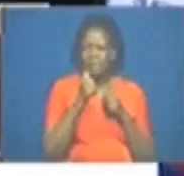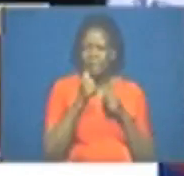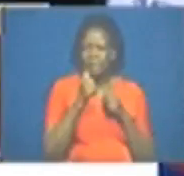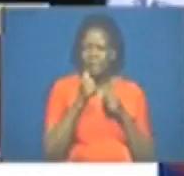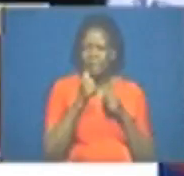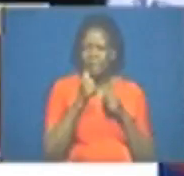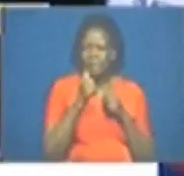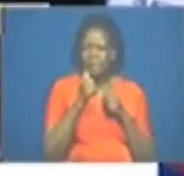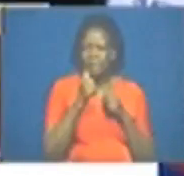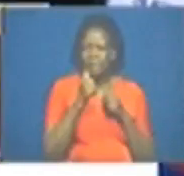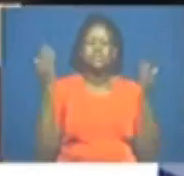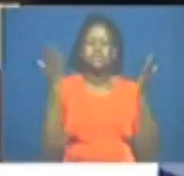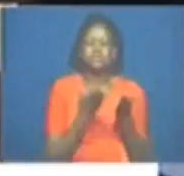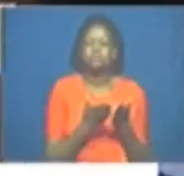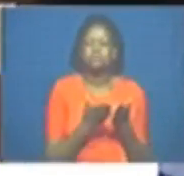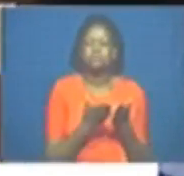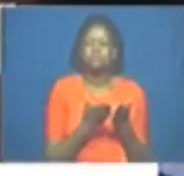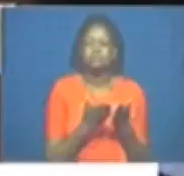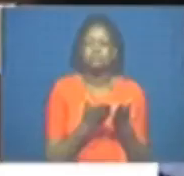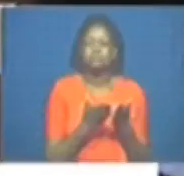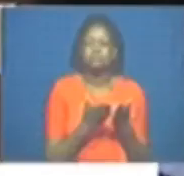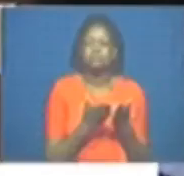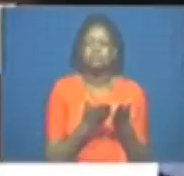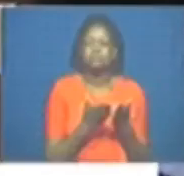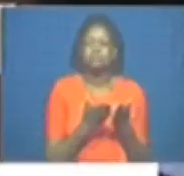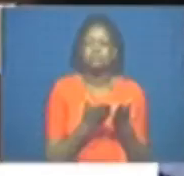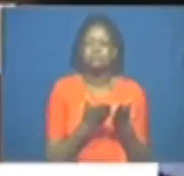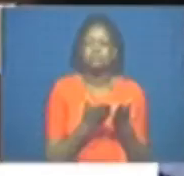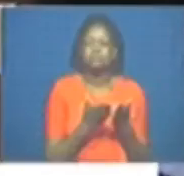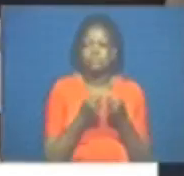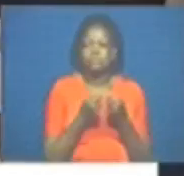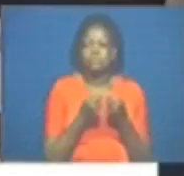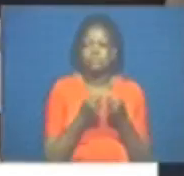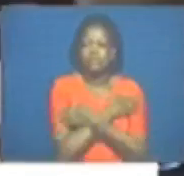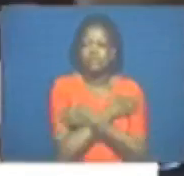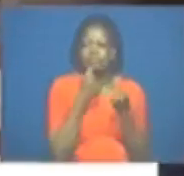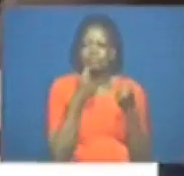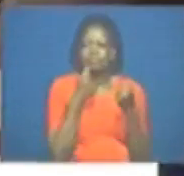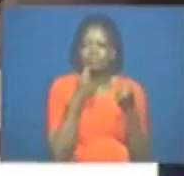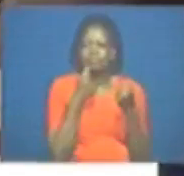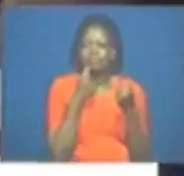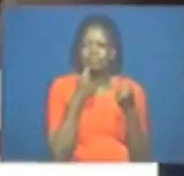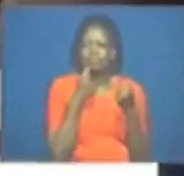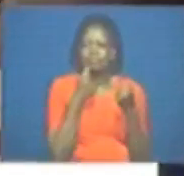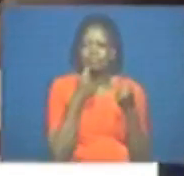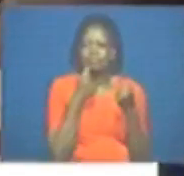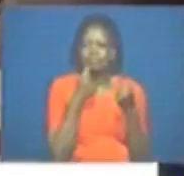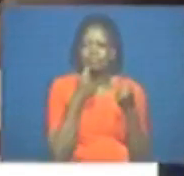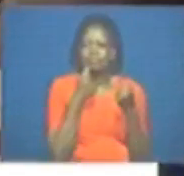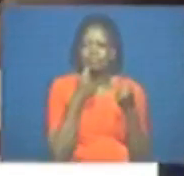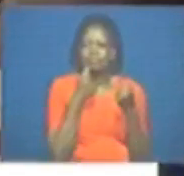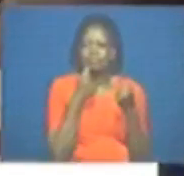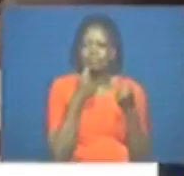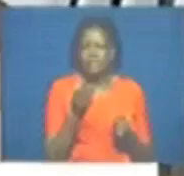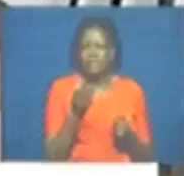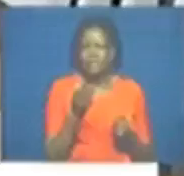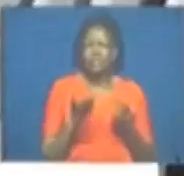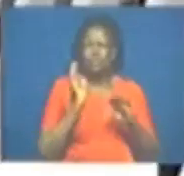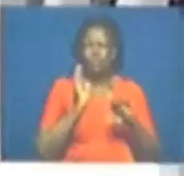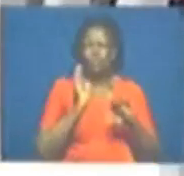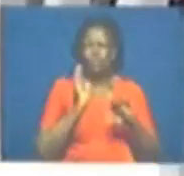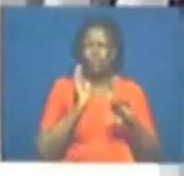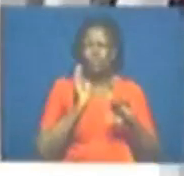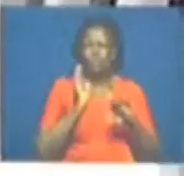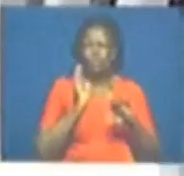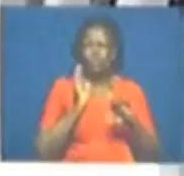to clinch the inaugural Devolution Conference Cup. The friendly matches are part of the systems that are being put in place to enhance a good working relationship between the